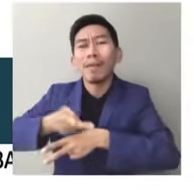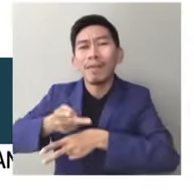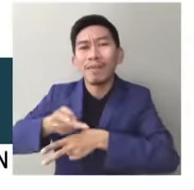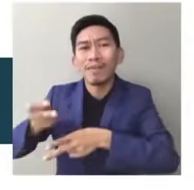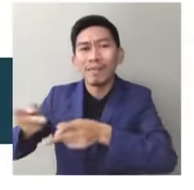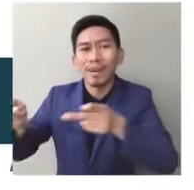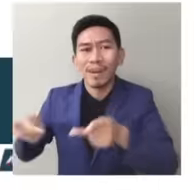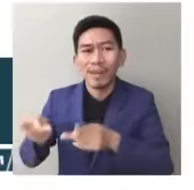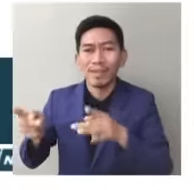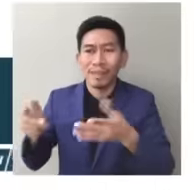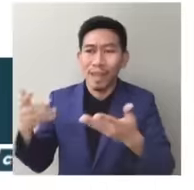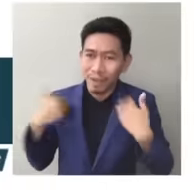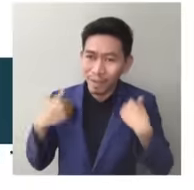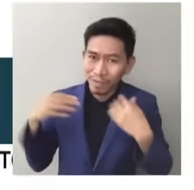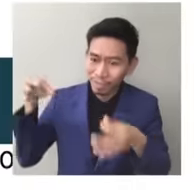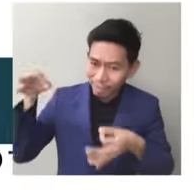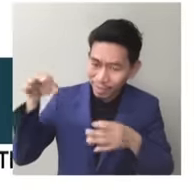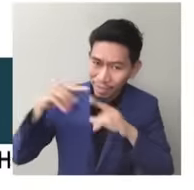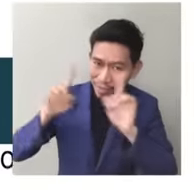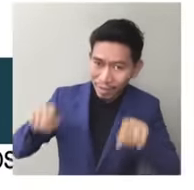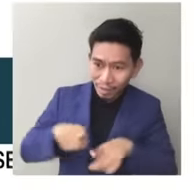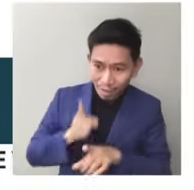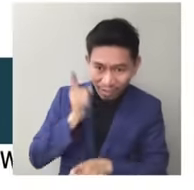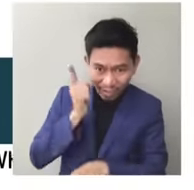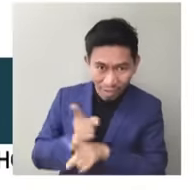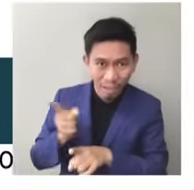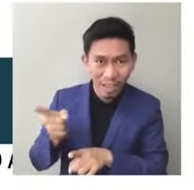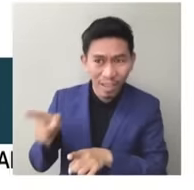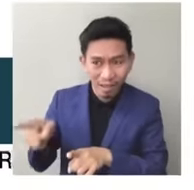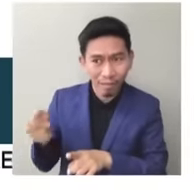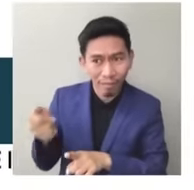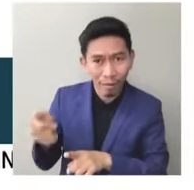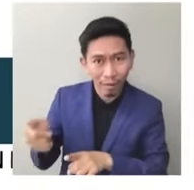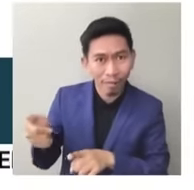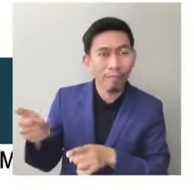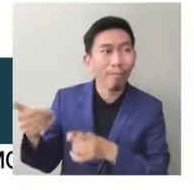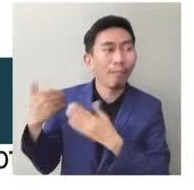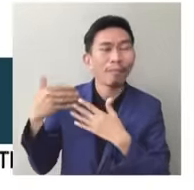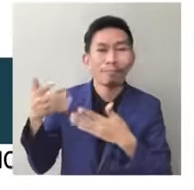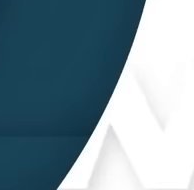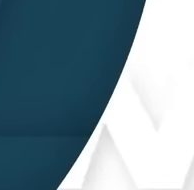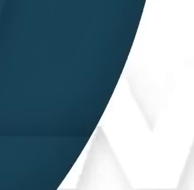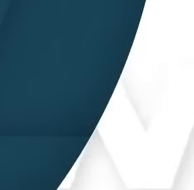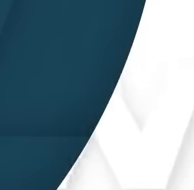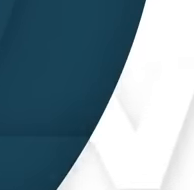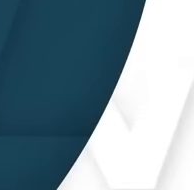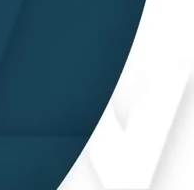napatituluhan ay tama. I think it would be foolish for them to move there.